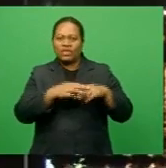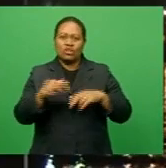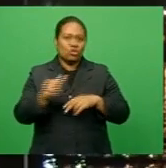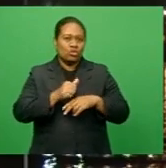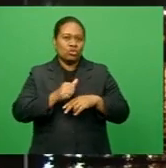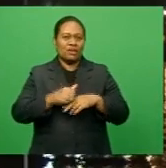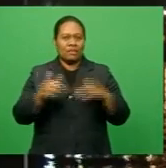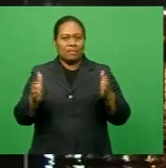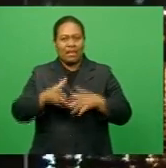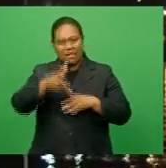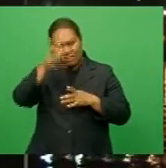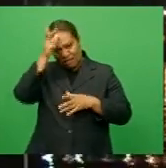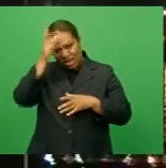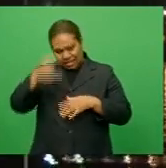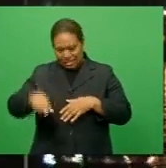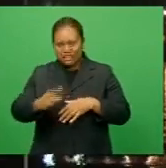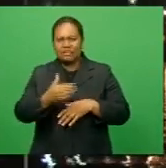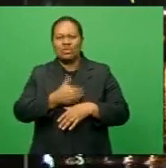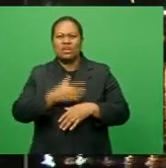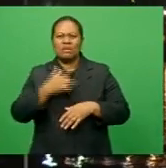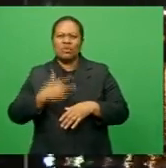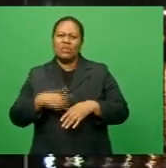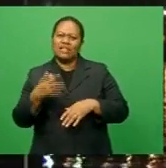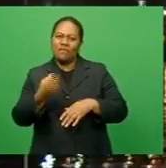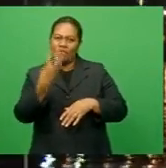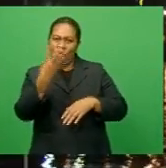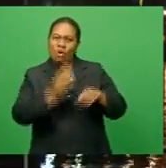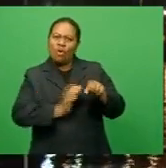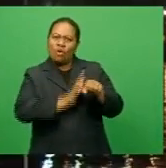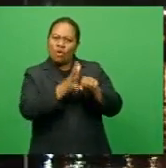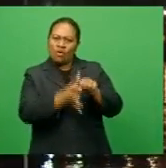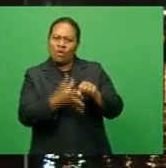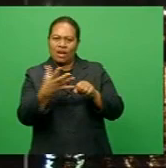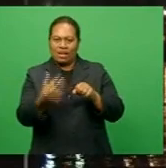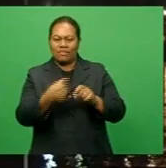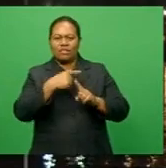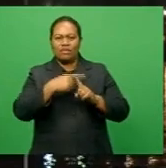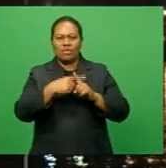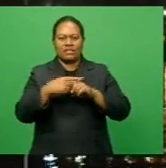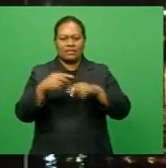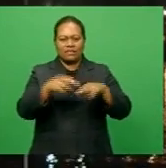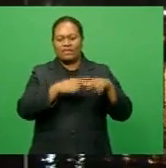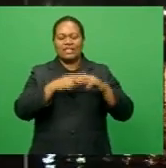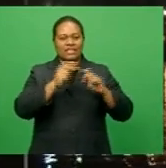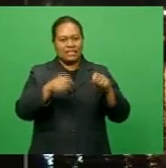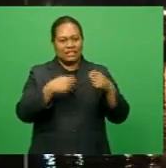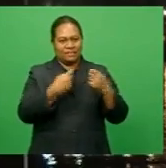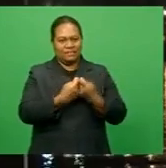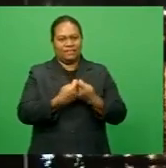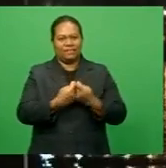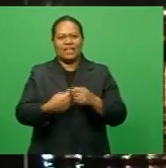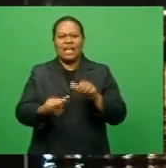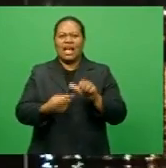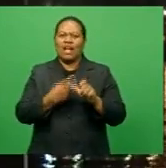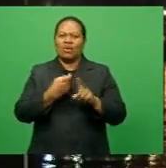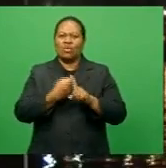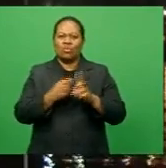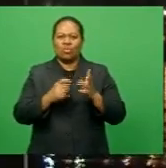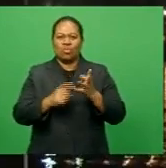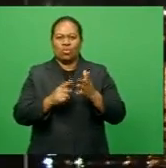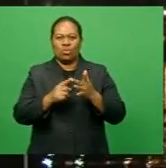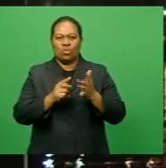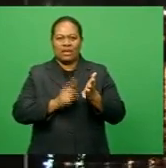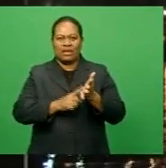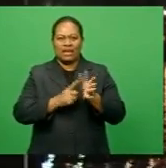but the match was cancelled following the 4 positive coronavirus cases in the Flying Fijians camp. Aquila Dhama reports the remaining